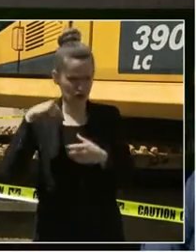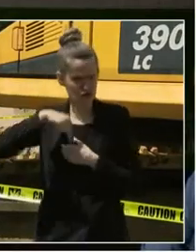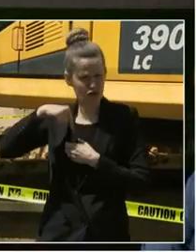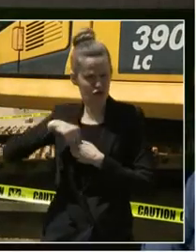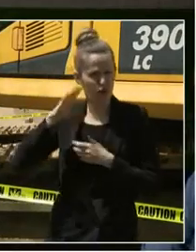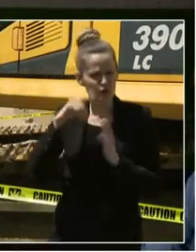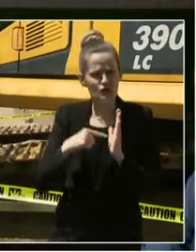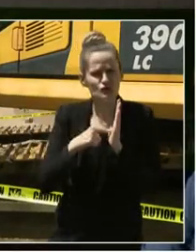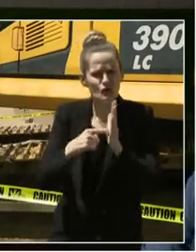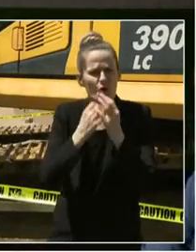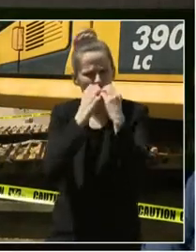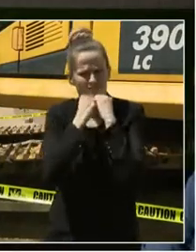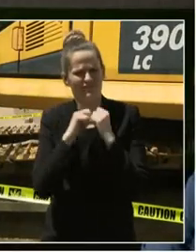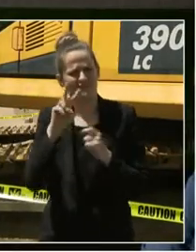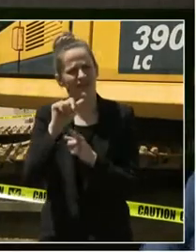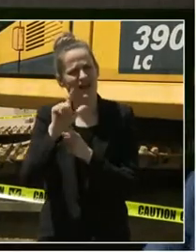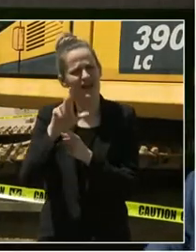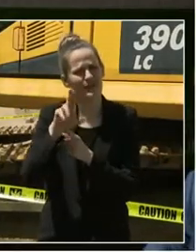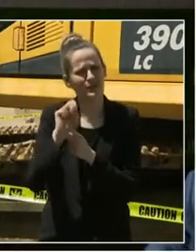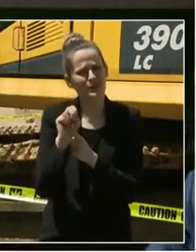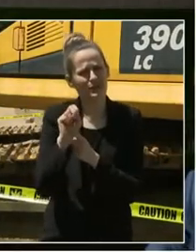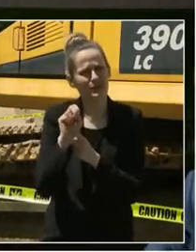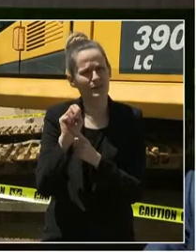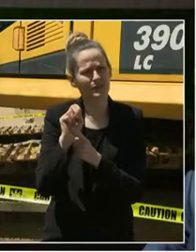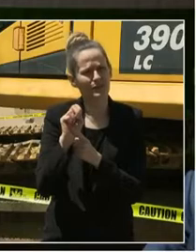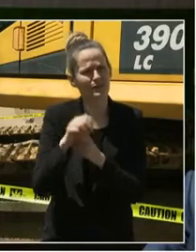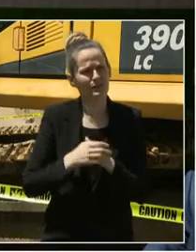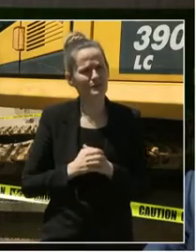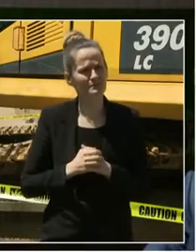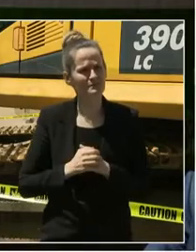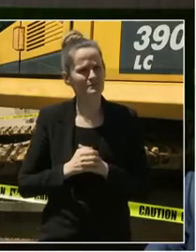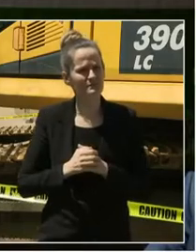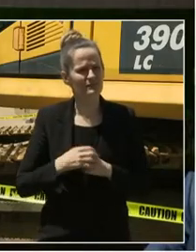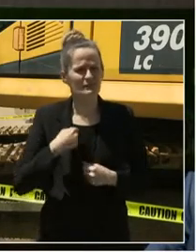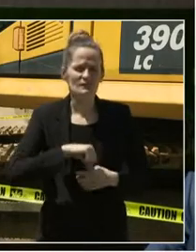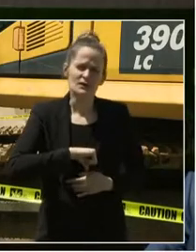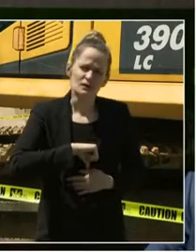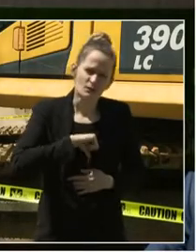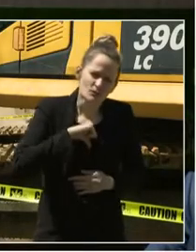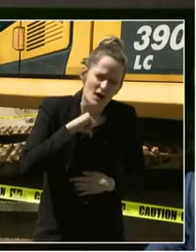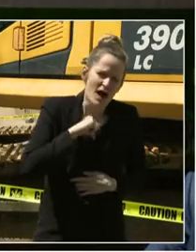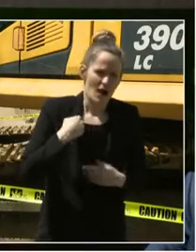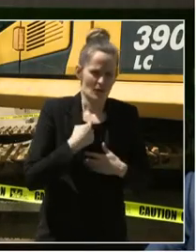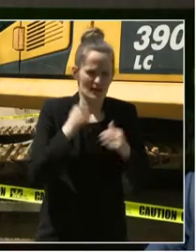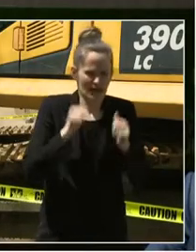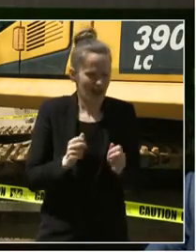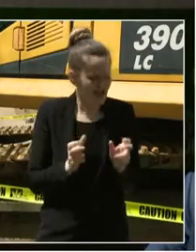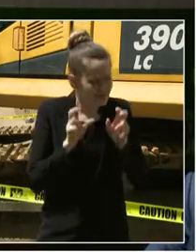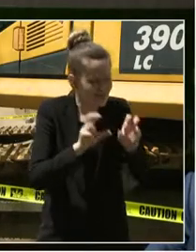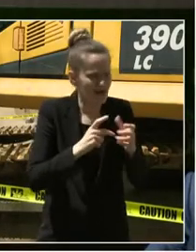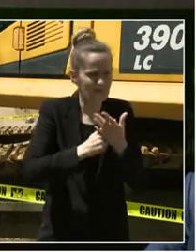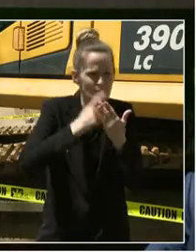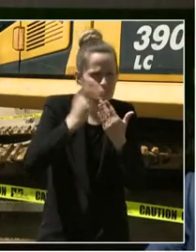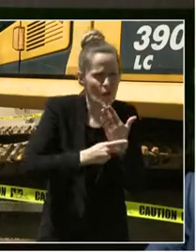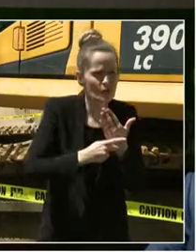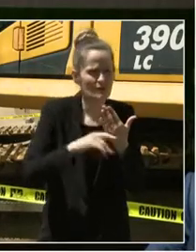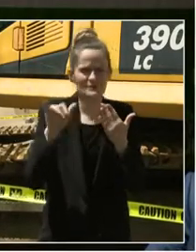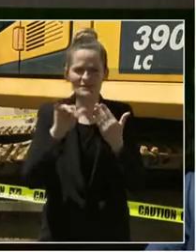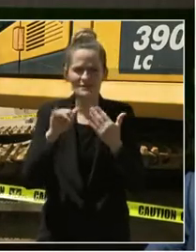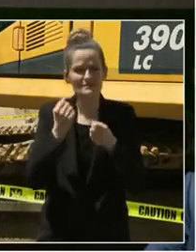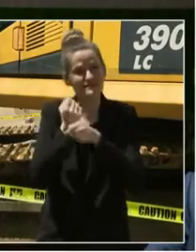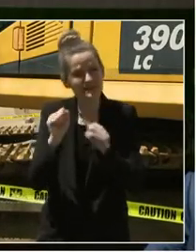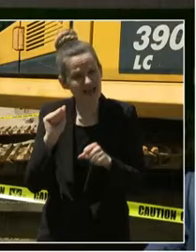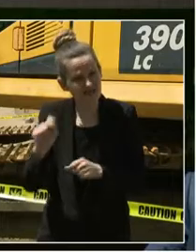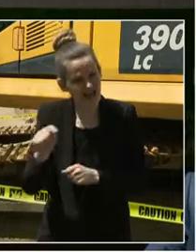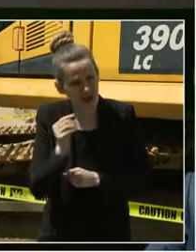I'm proud that we're able to do this. I'm proud that we're able to make investments in programs like Safe at Home, that people can make their own